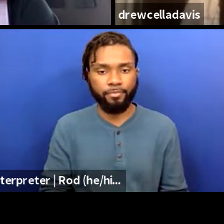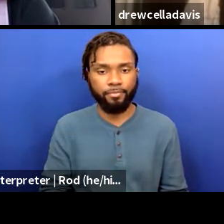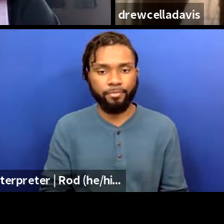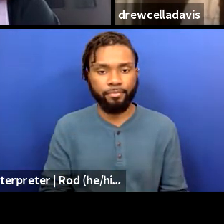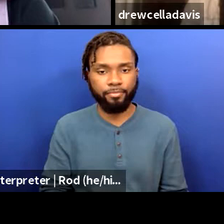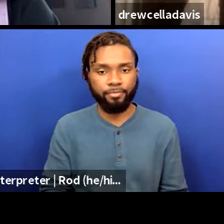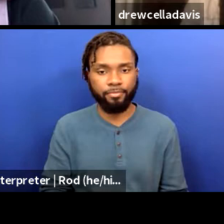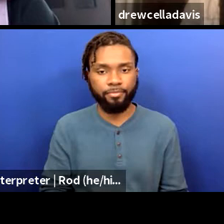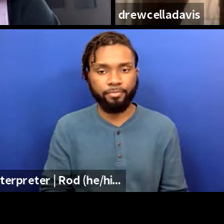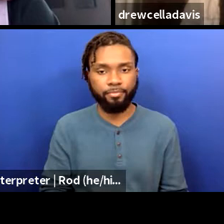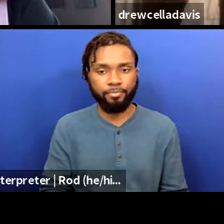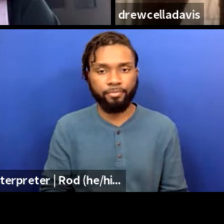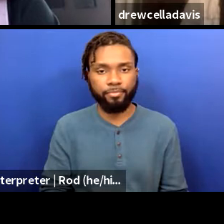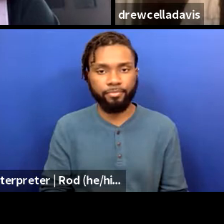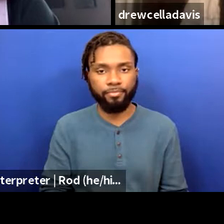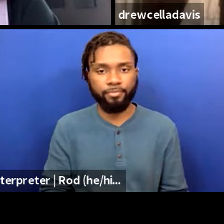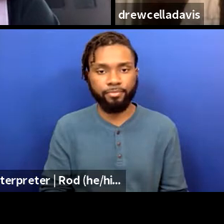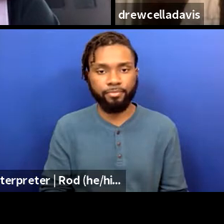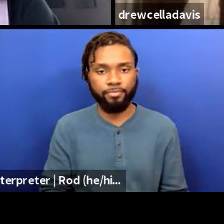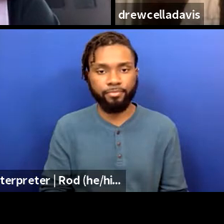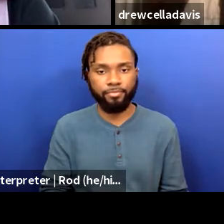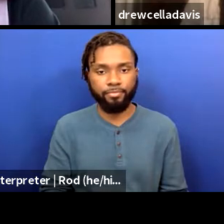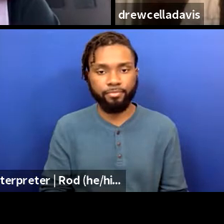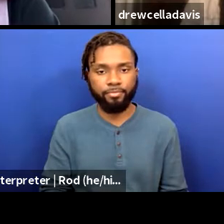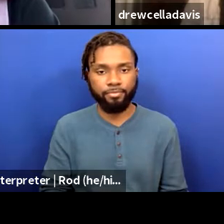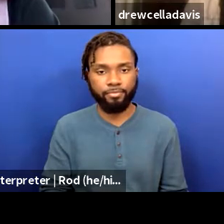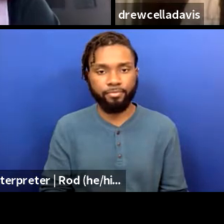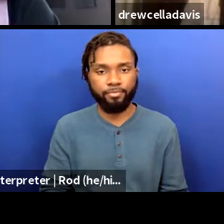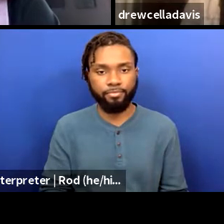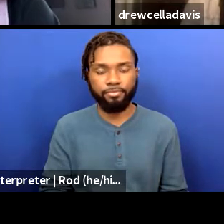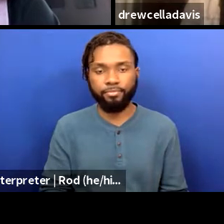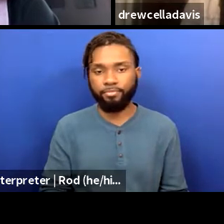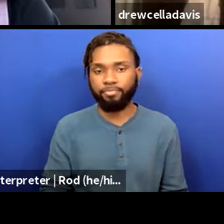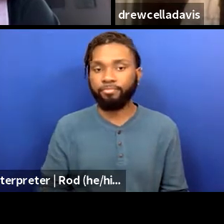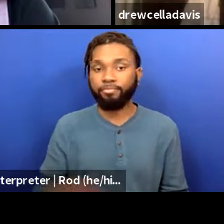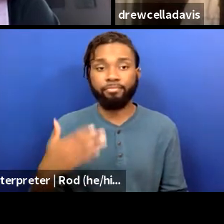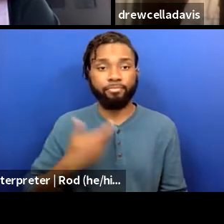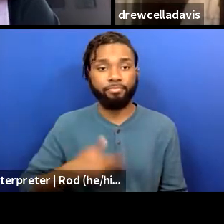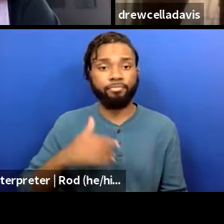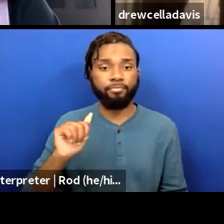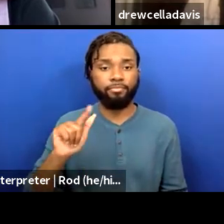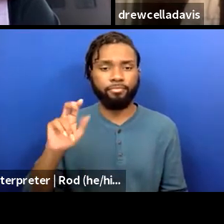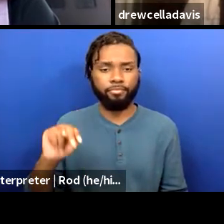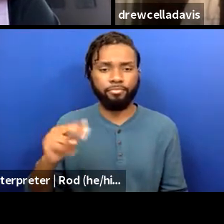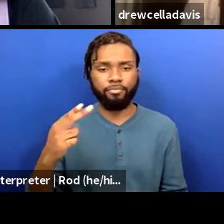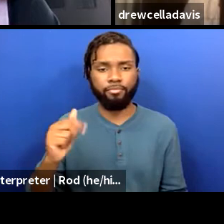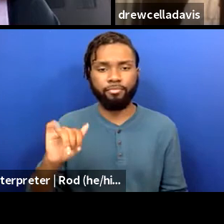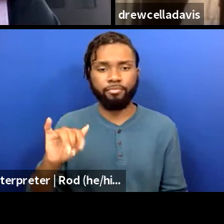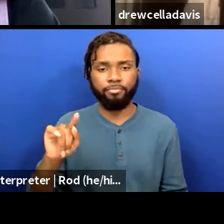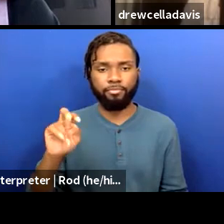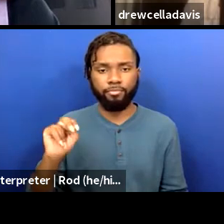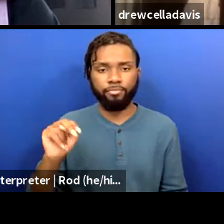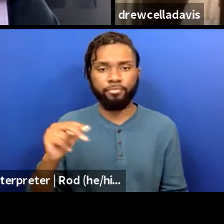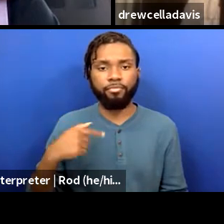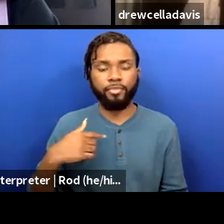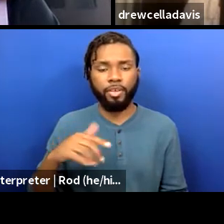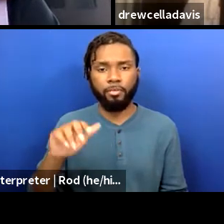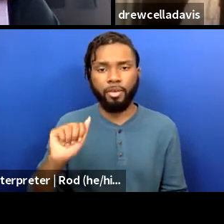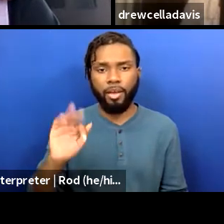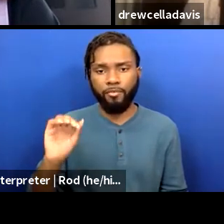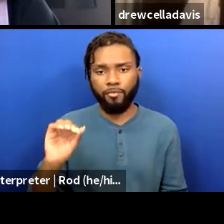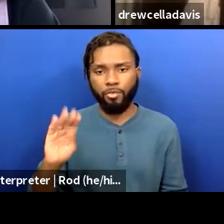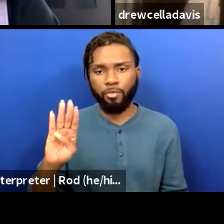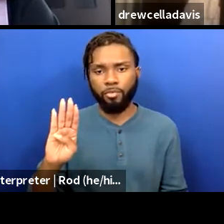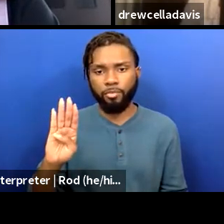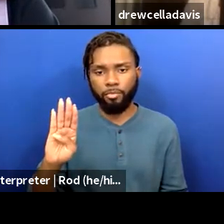Kloshoi, Limasicho, Nohichani, Than. My name is Alan Hayton. I am Athabascan, Gwichin,